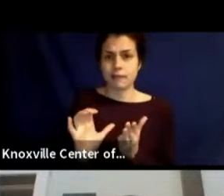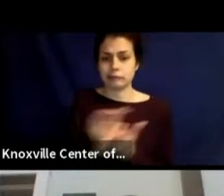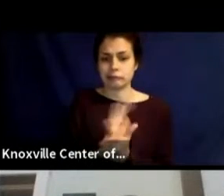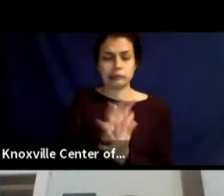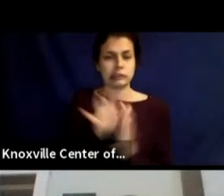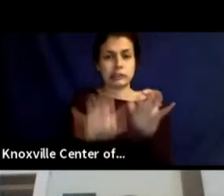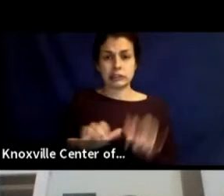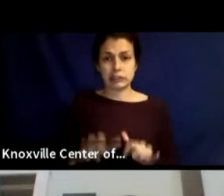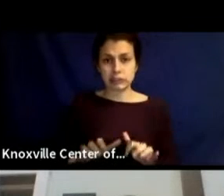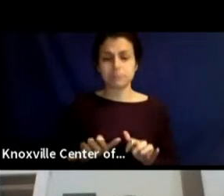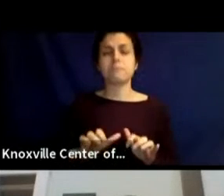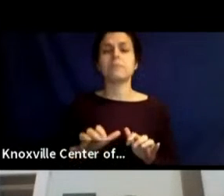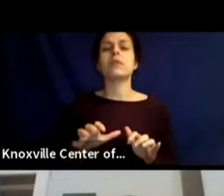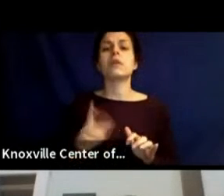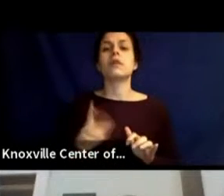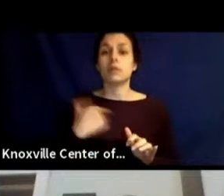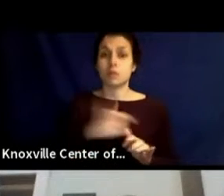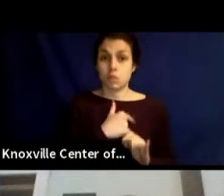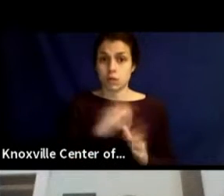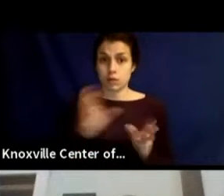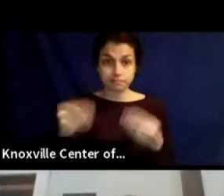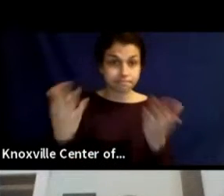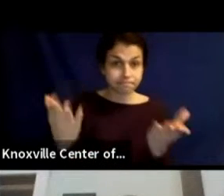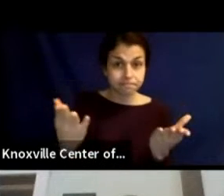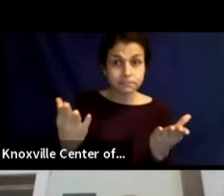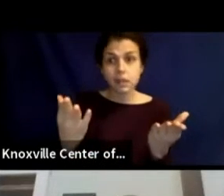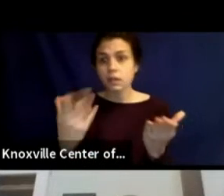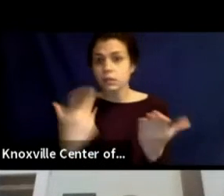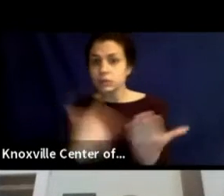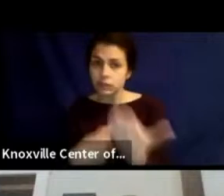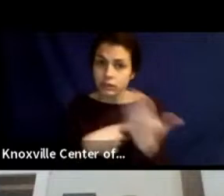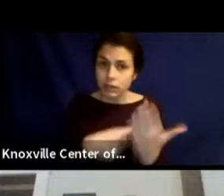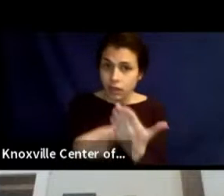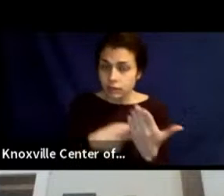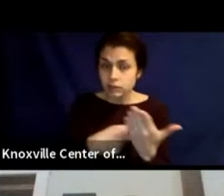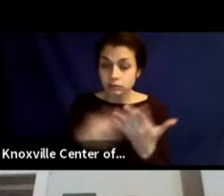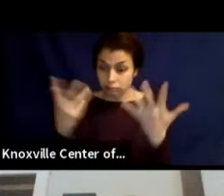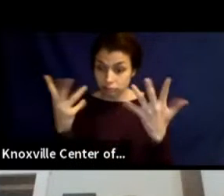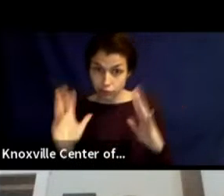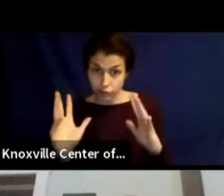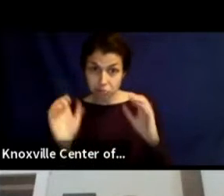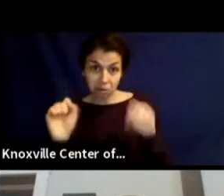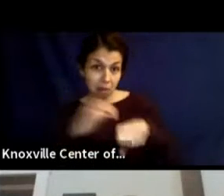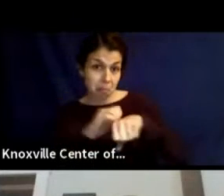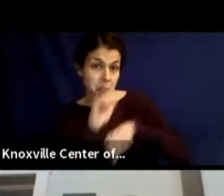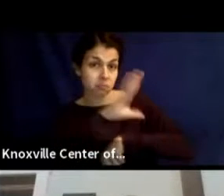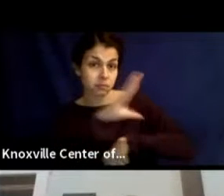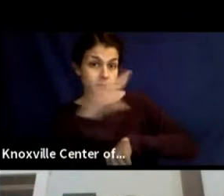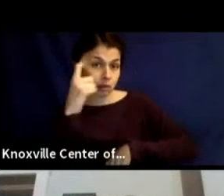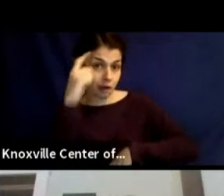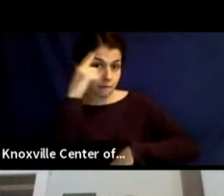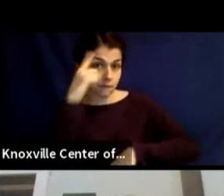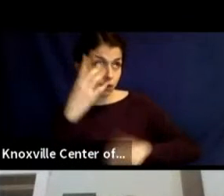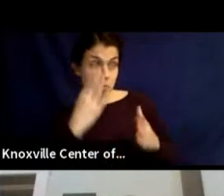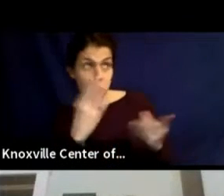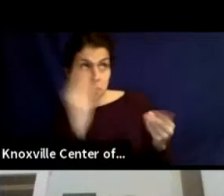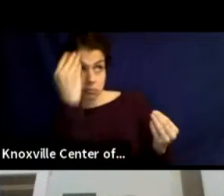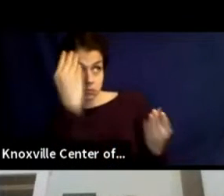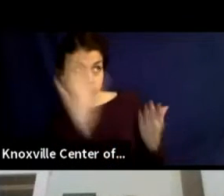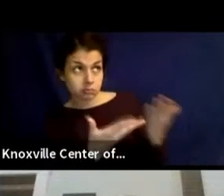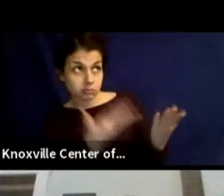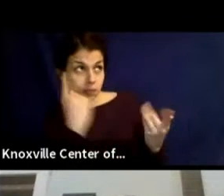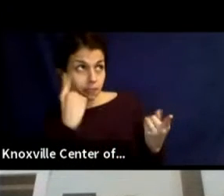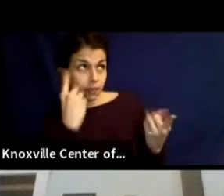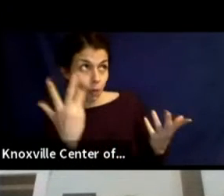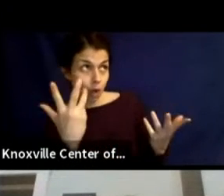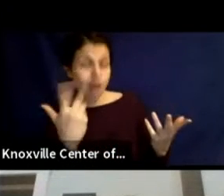that we can agree upon that we would want to ask the governor to consider. And I would put as the floor of this asking for a statewide